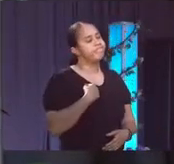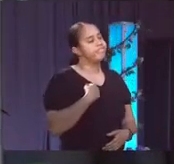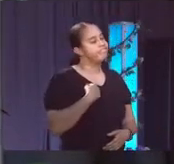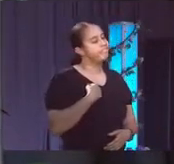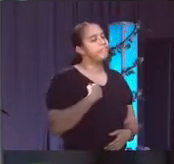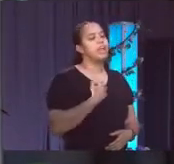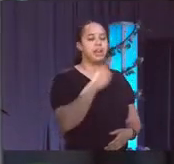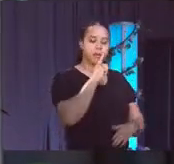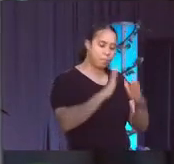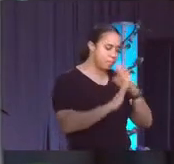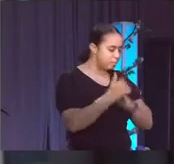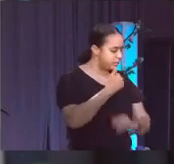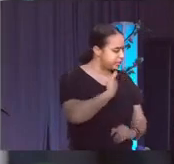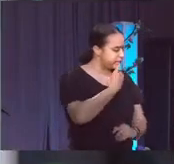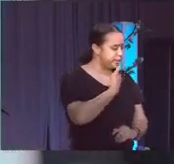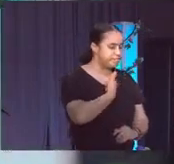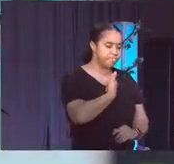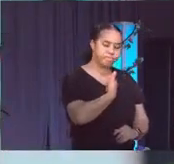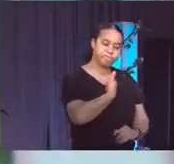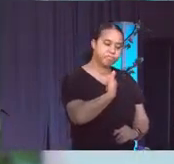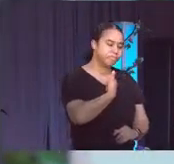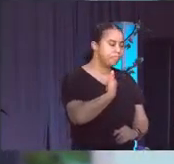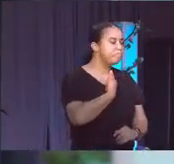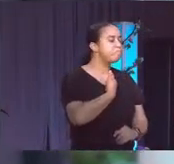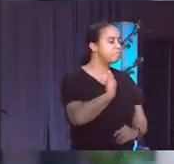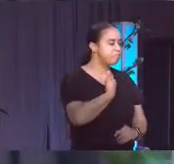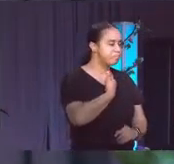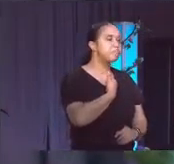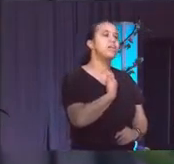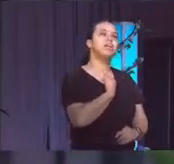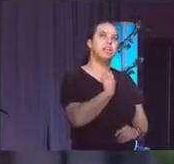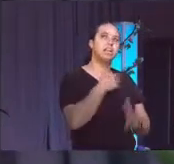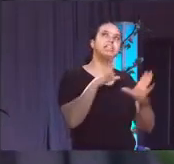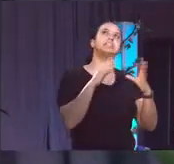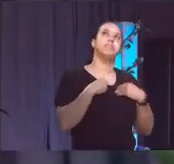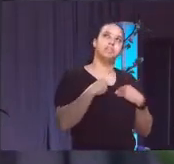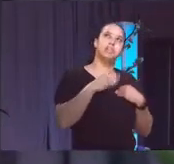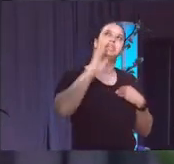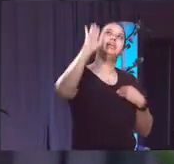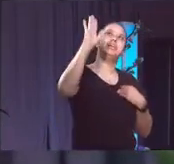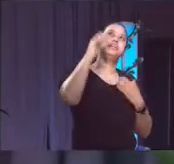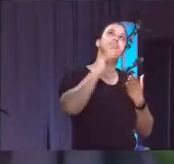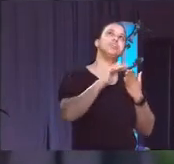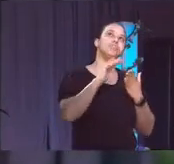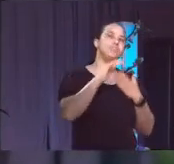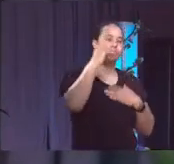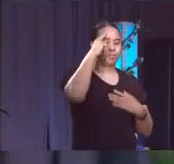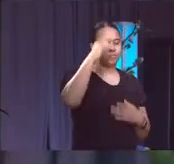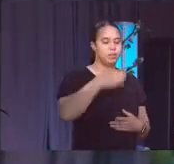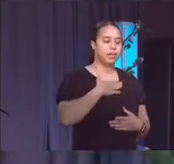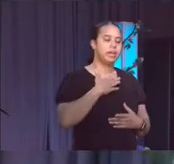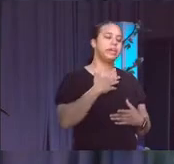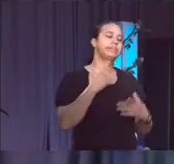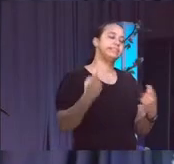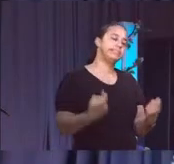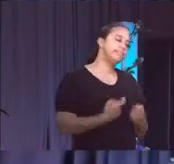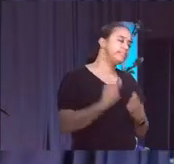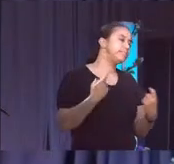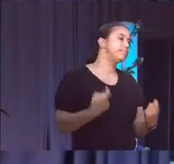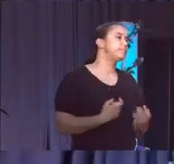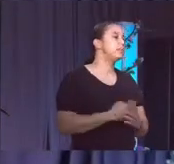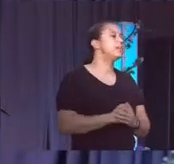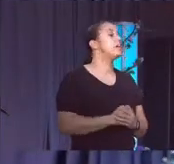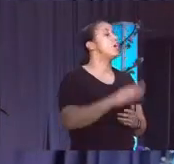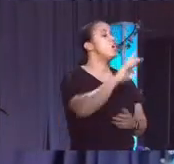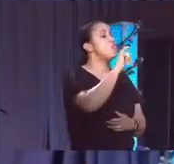And I humbled myself finally to accept his payment for my sin. The Bible says